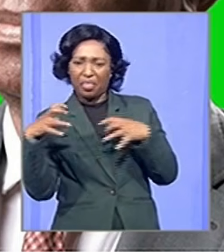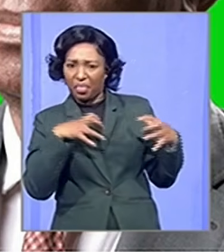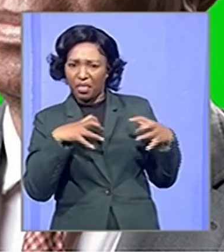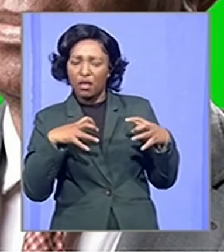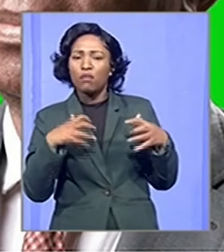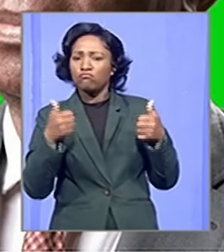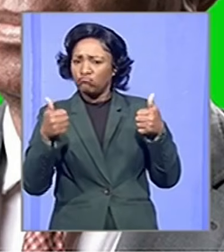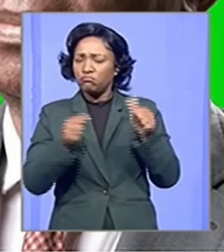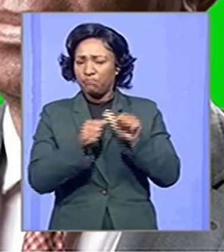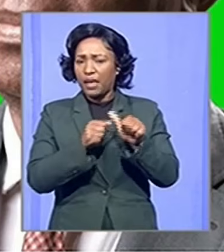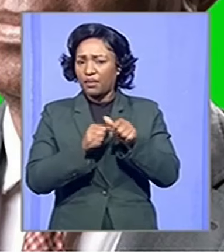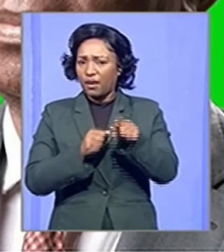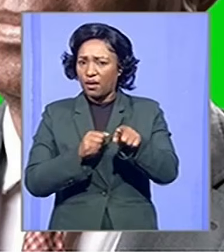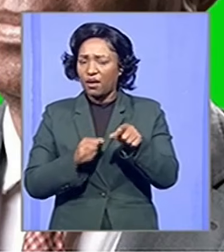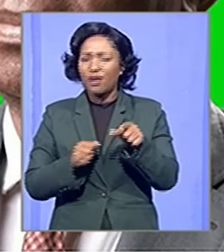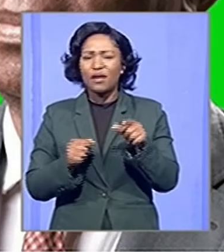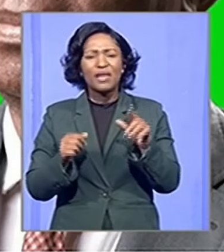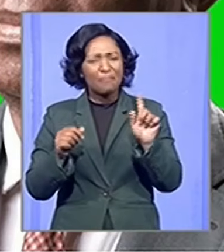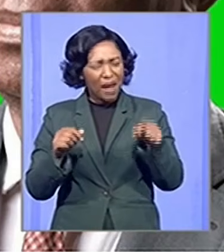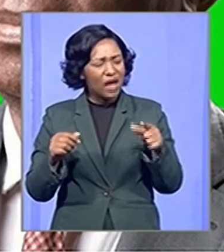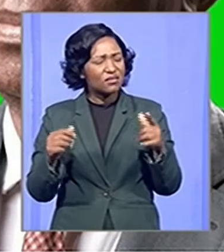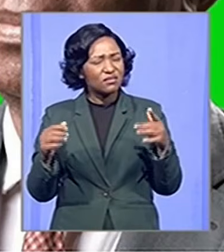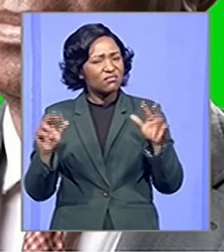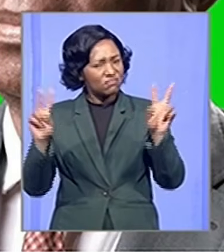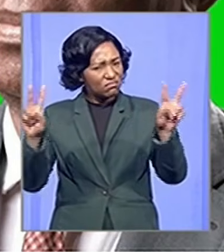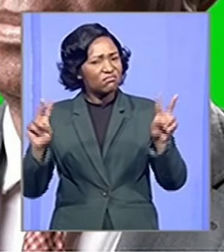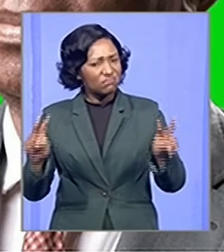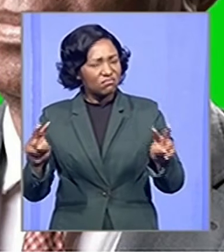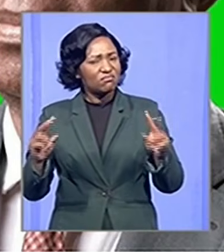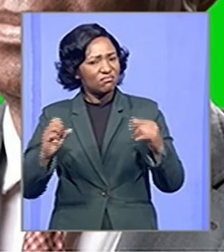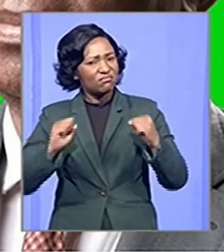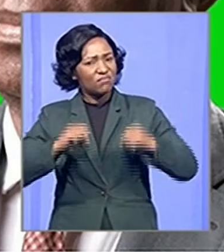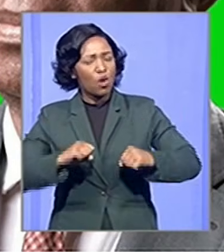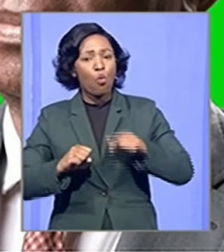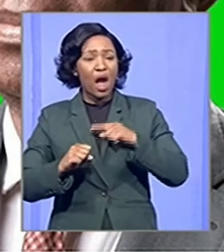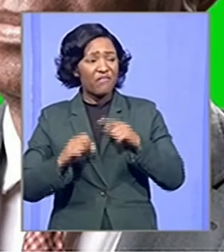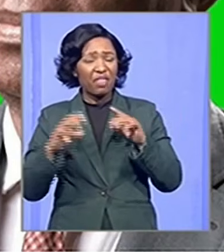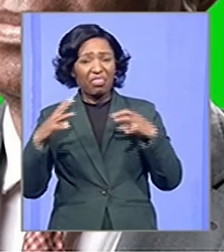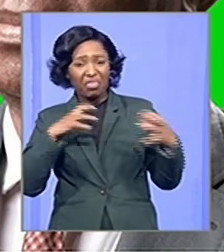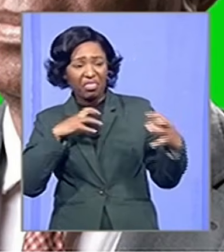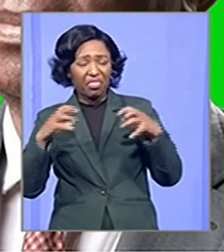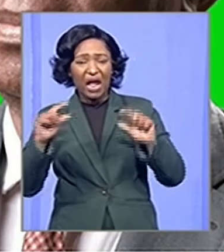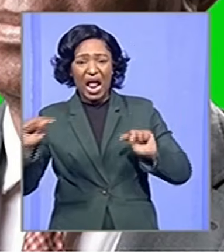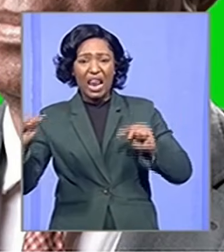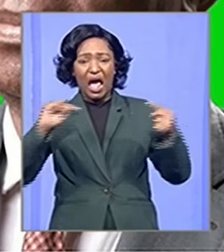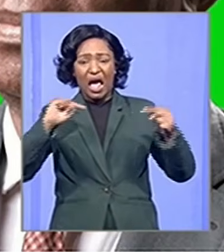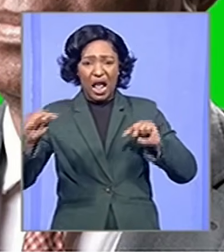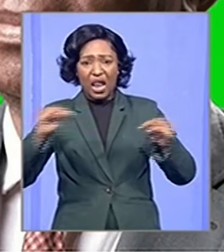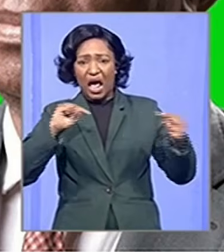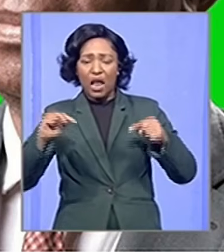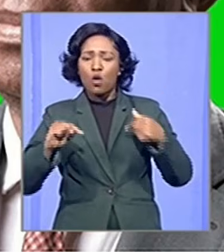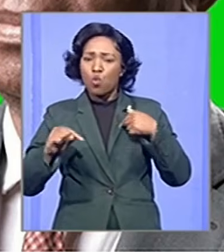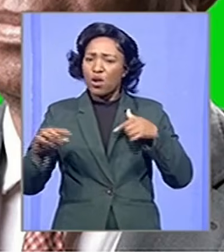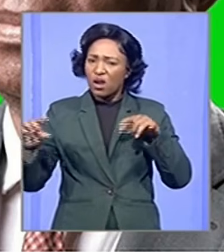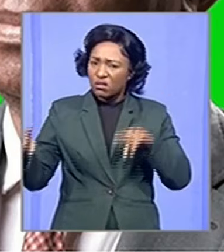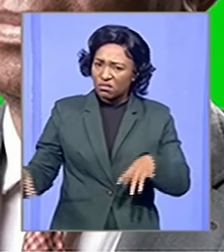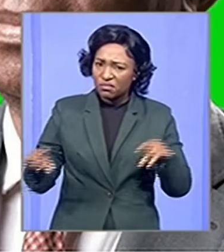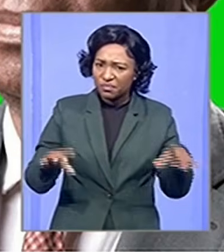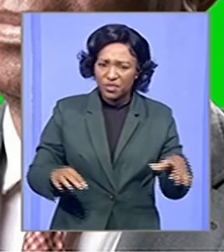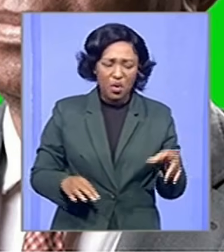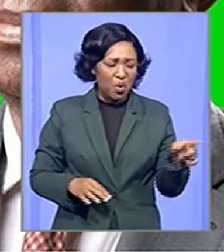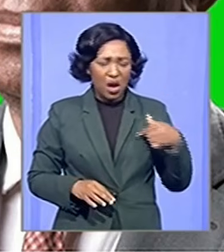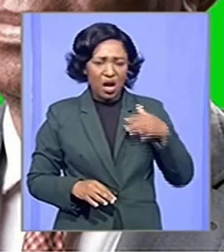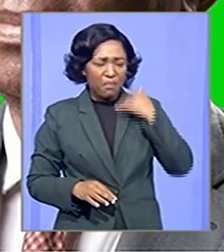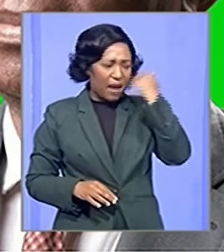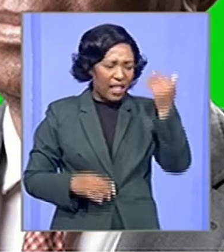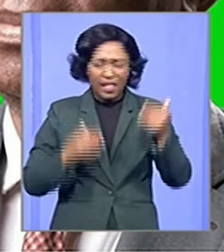batho ba nke ba ukwane ba tloele dikgwakgwano gore go bofelong go tlaisha rena ra sokola bona ba busy kwa o mongwe a ra ke go berekisana le o mongwe o a ra